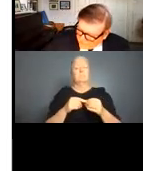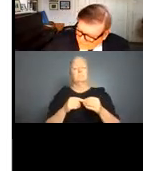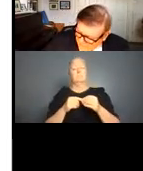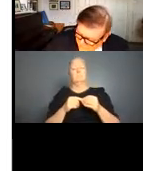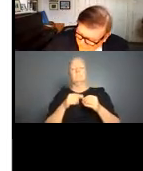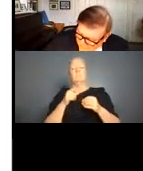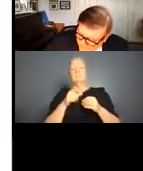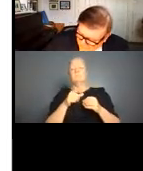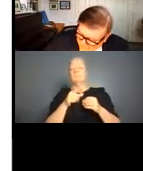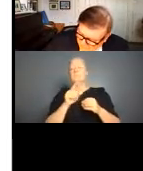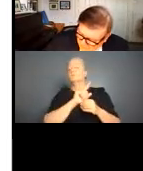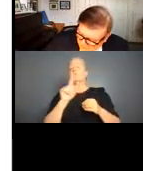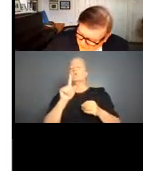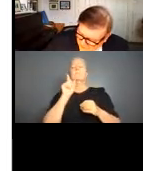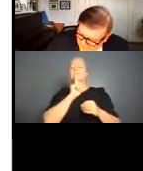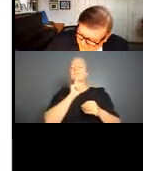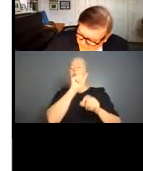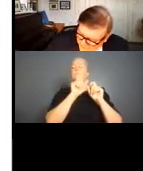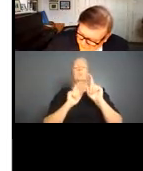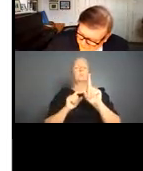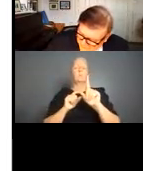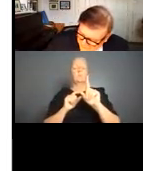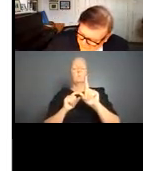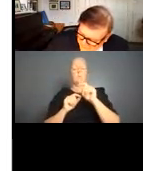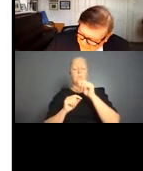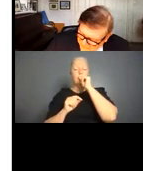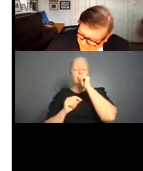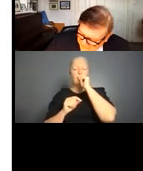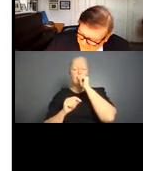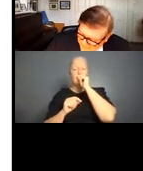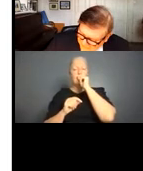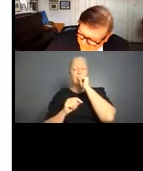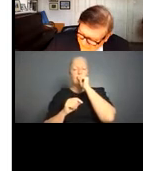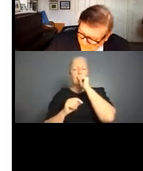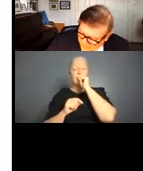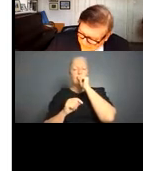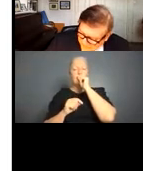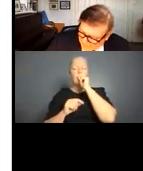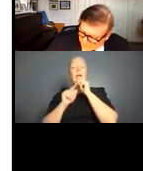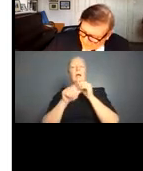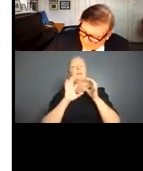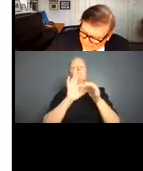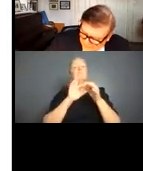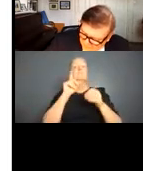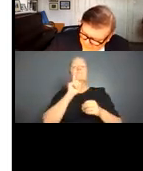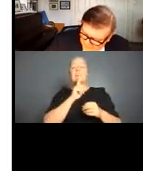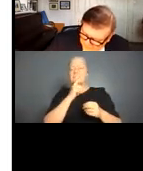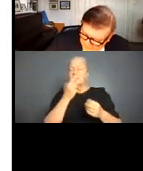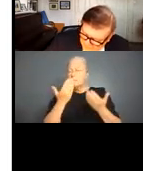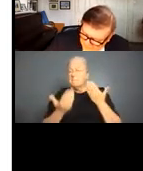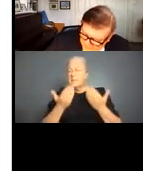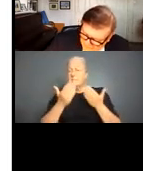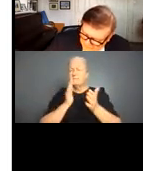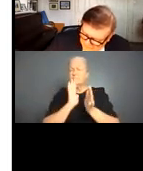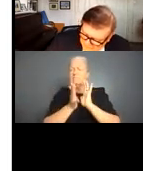people. Just bearing one moment. Okay, that was Marisport. He may need to